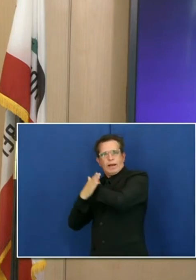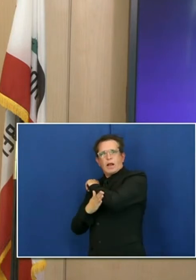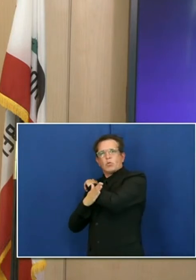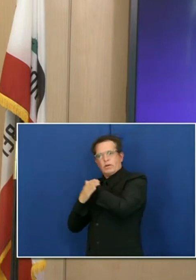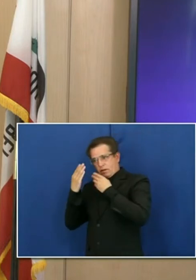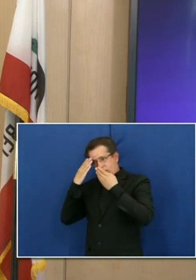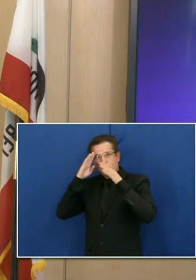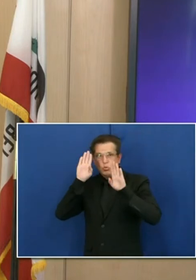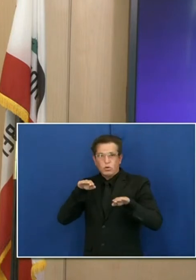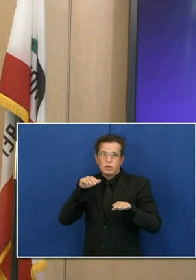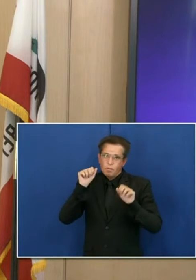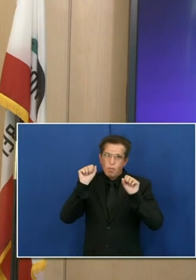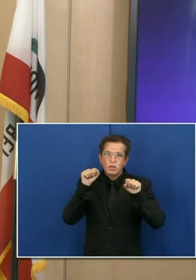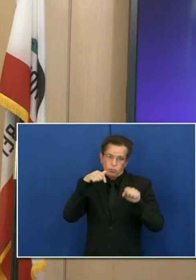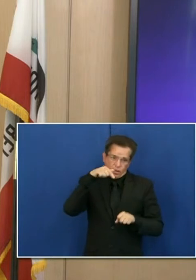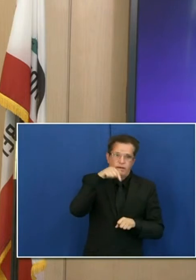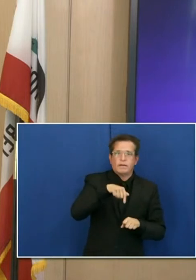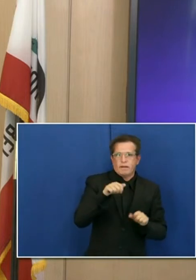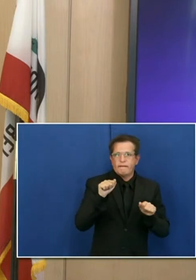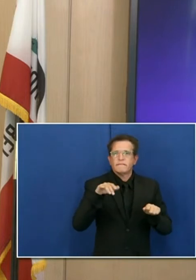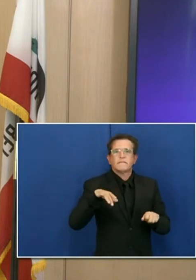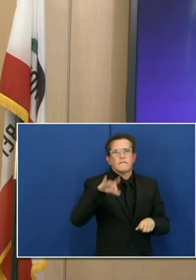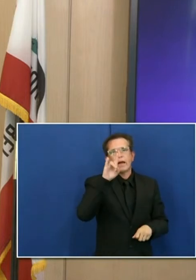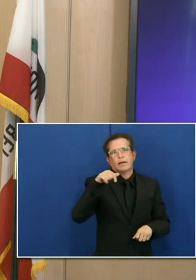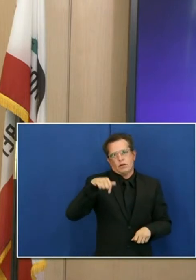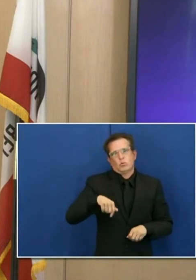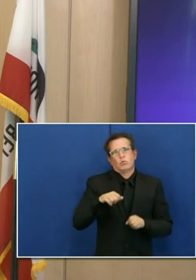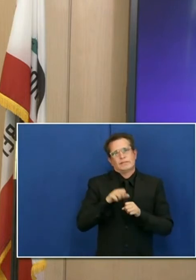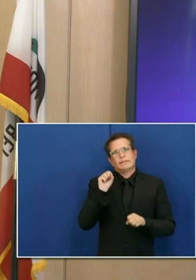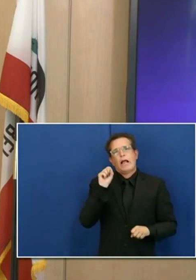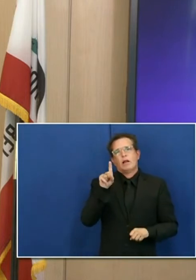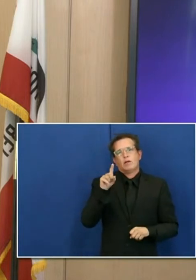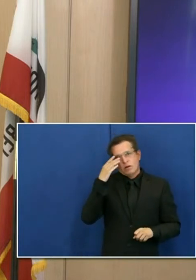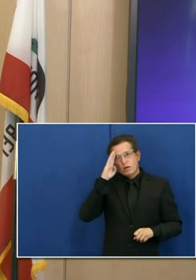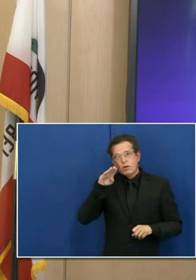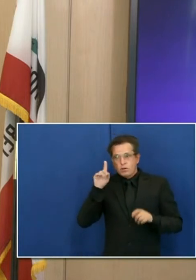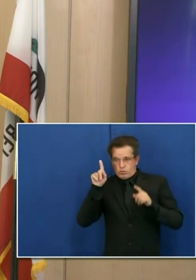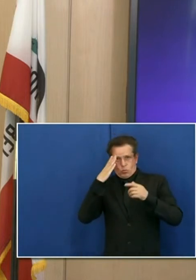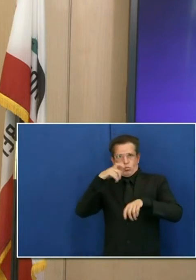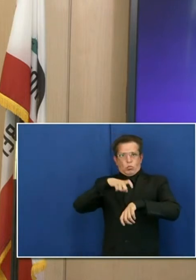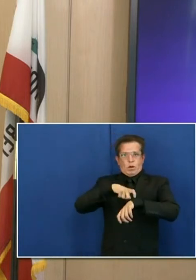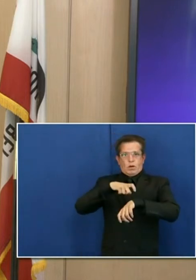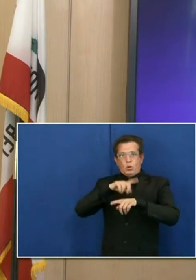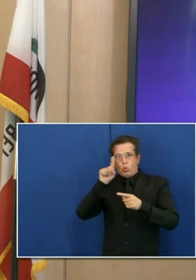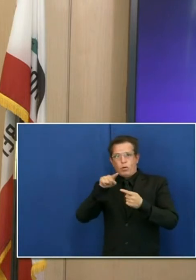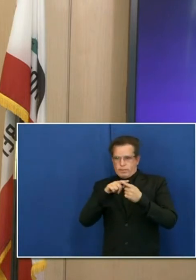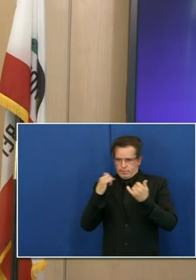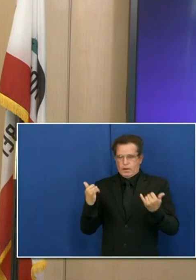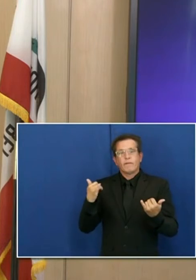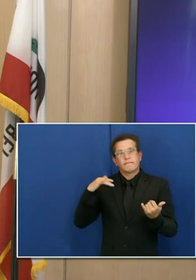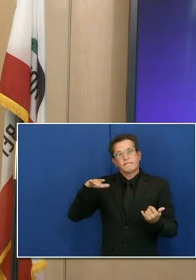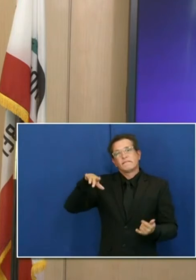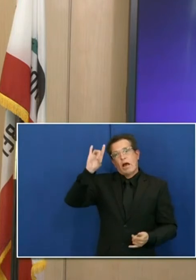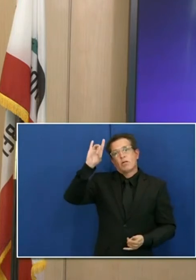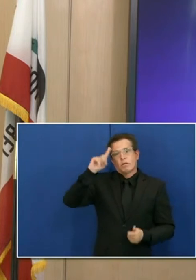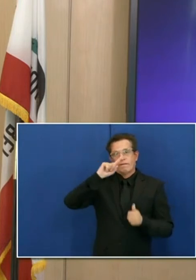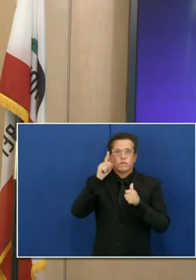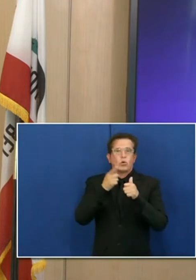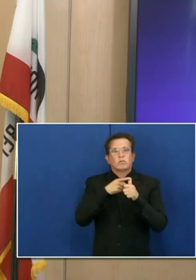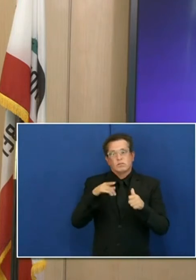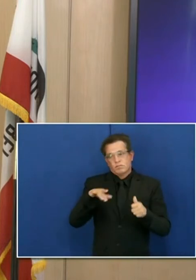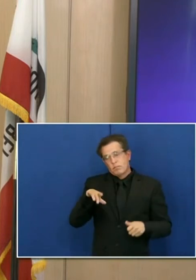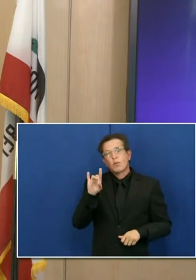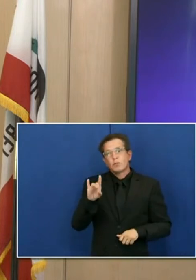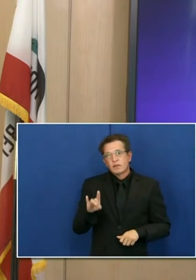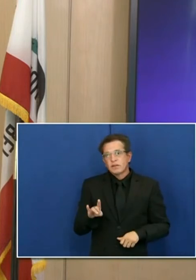that this was also something we were going to find here in San Diego. It's only a question of when. We have now found that first case. Again, the case